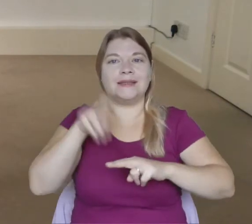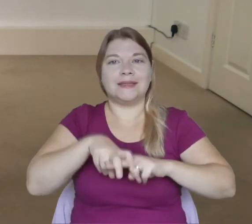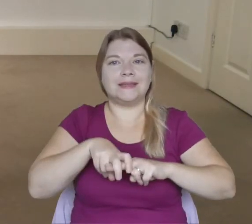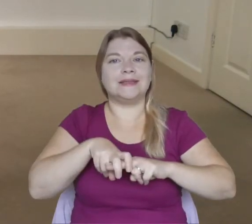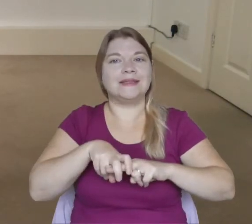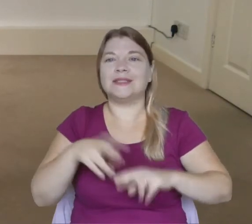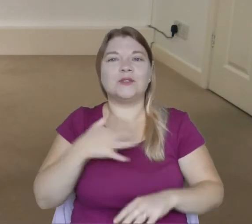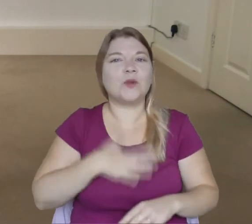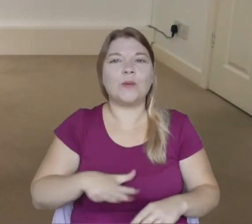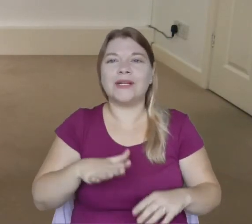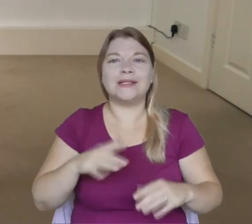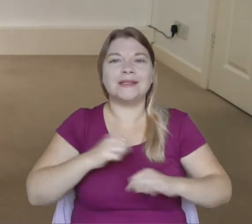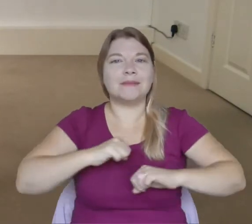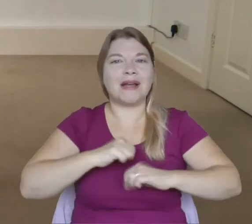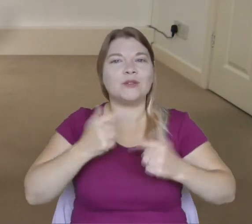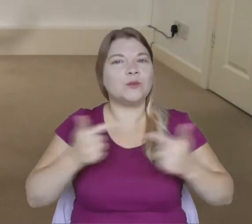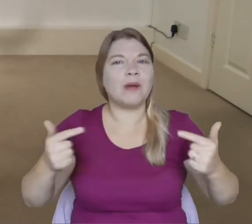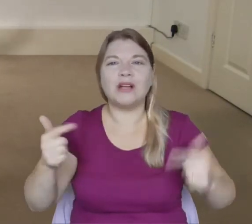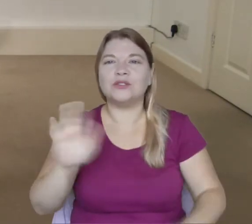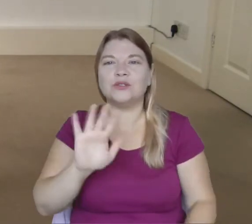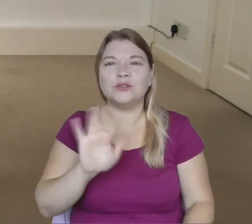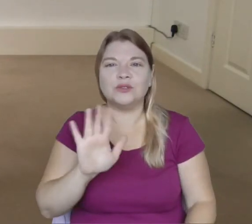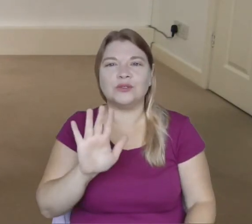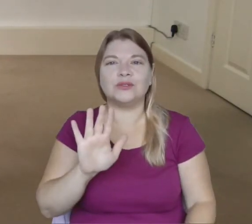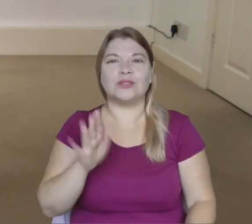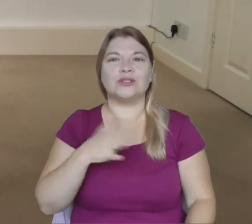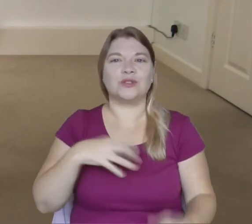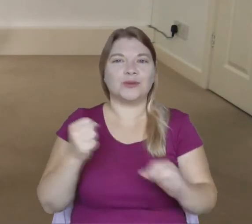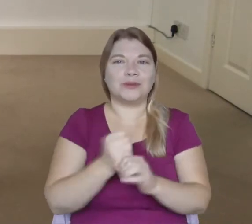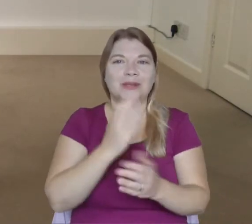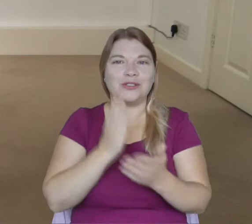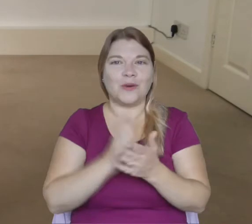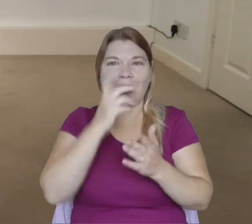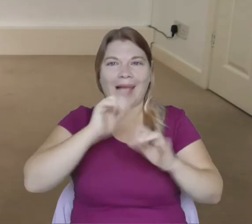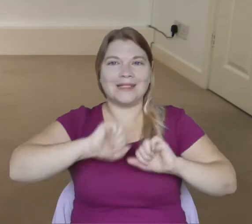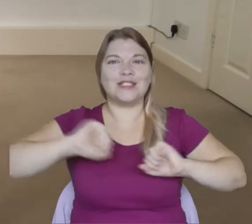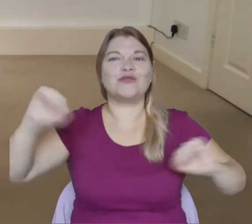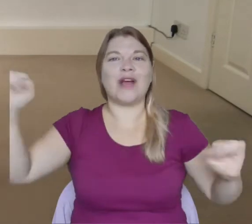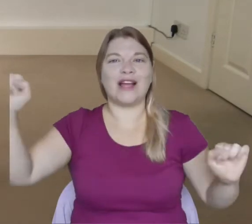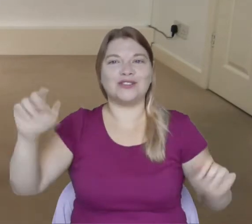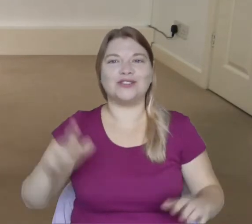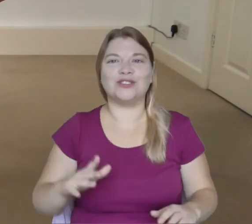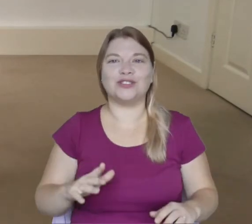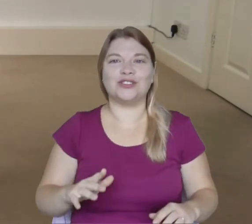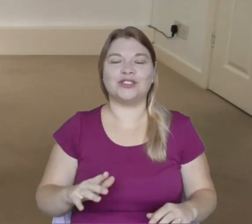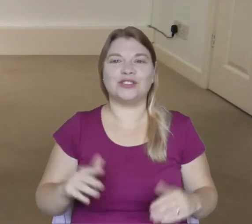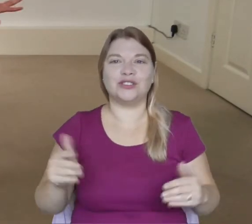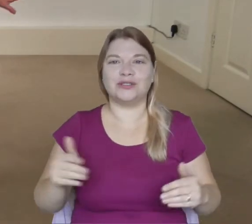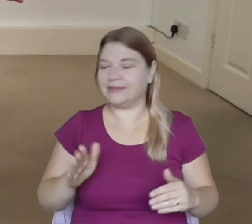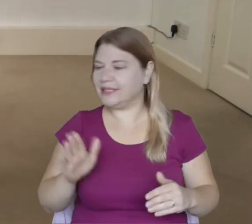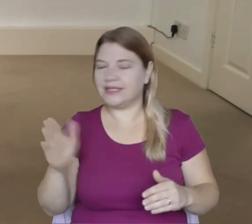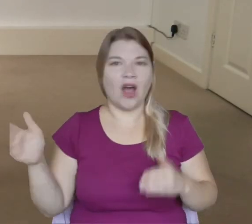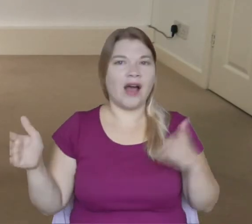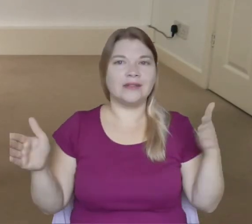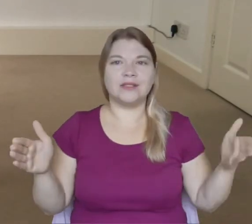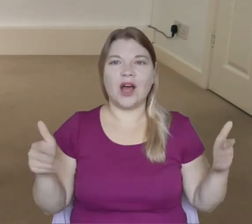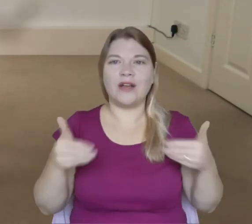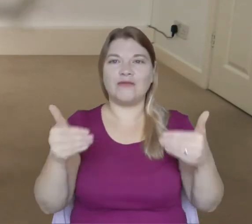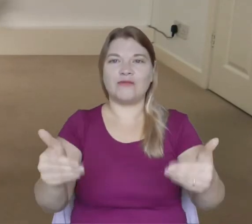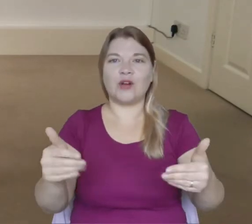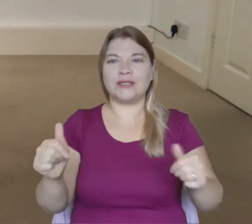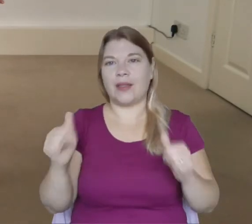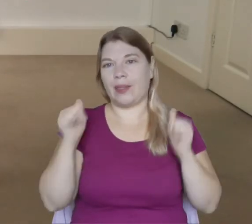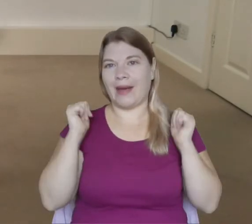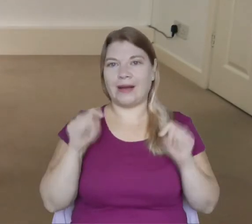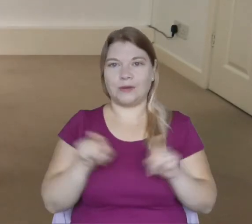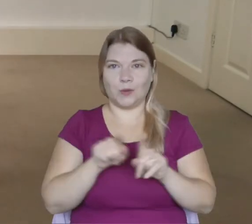much space around you, just as long as you're not going to knock anything if you kind of stretch your arms out to the side and in front and behind you. So long as you've got about